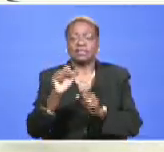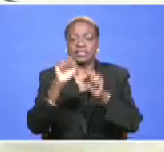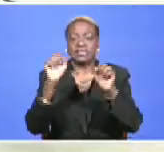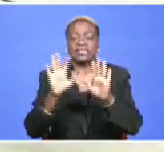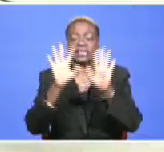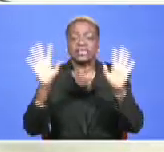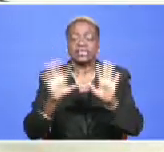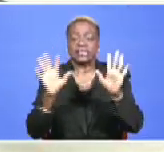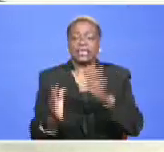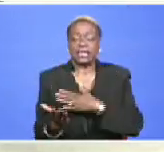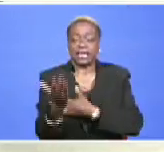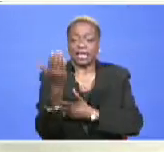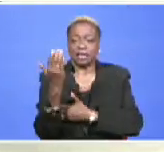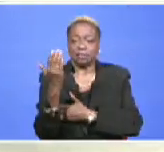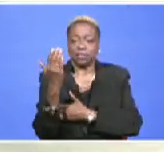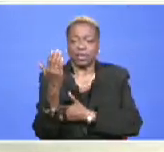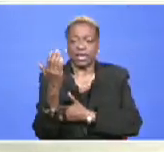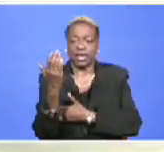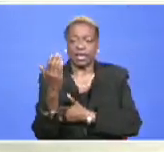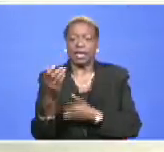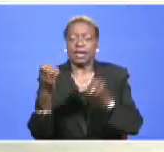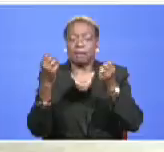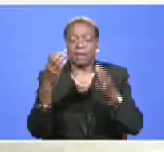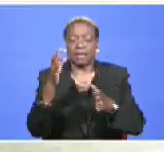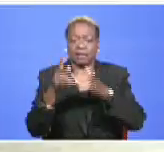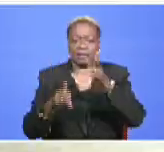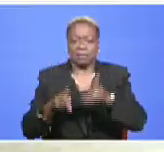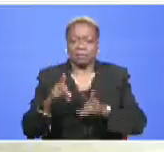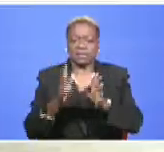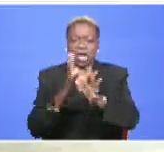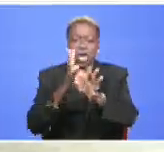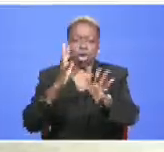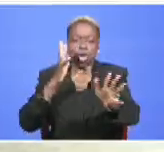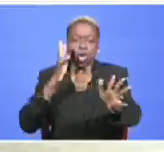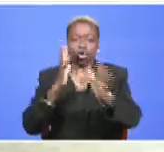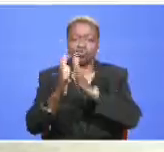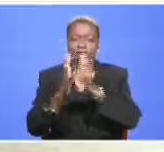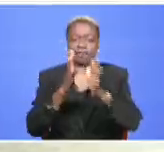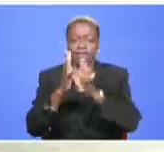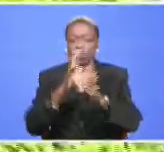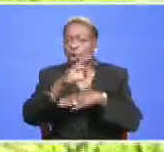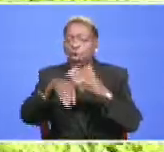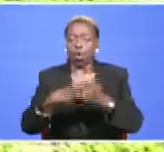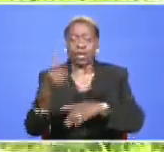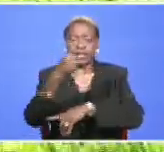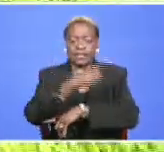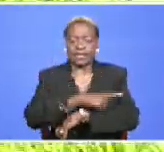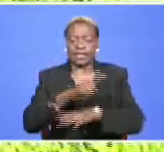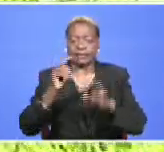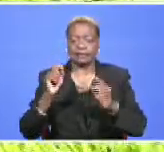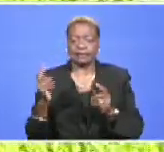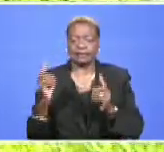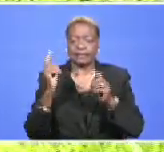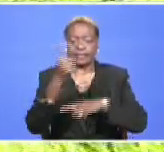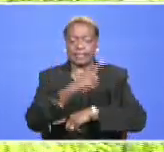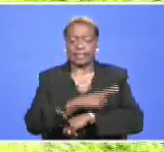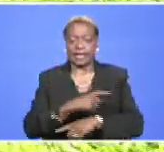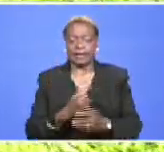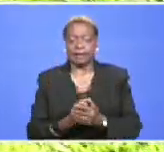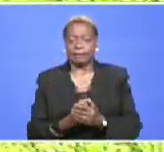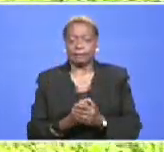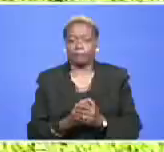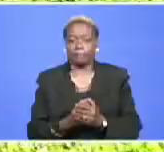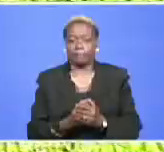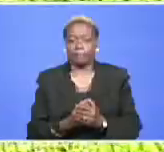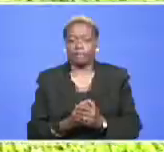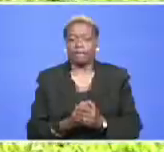as it caused line after line of traffic all day on Sunday. For a significant number of residents in